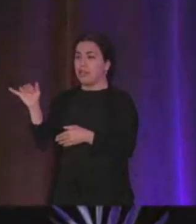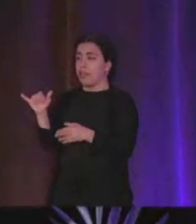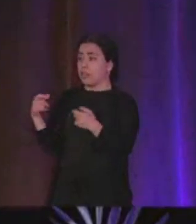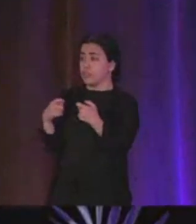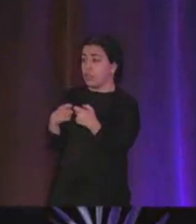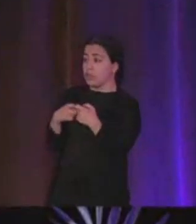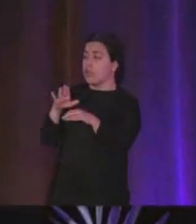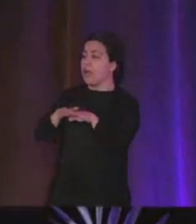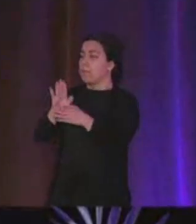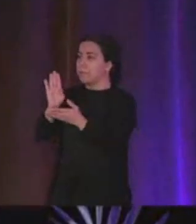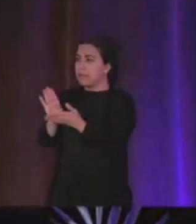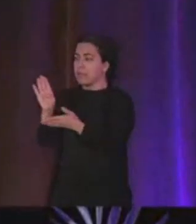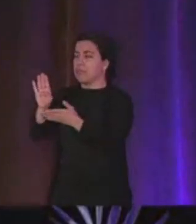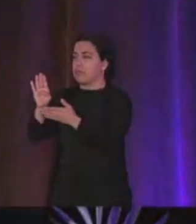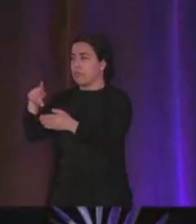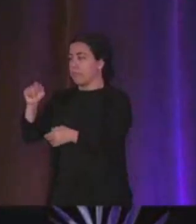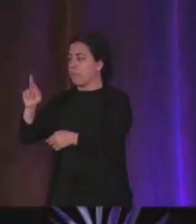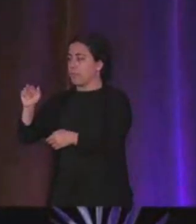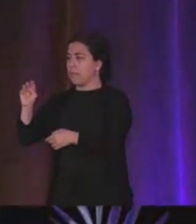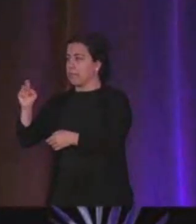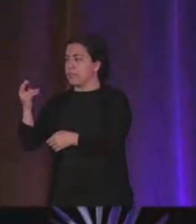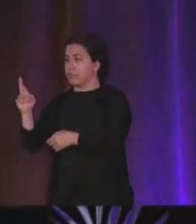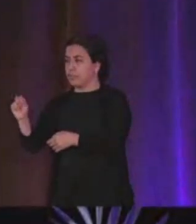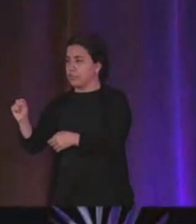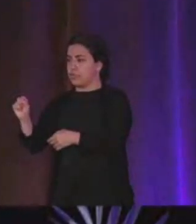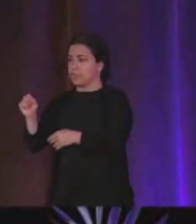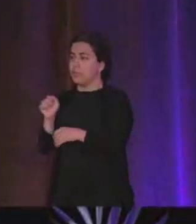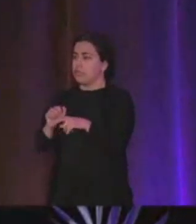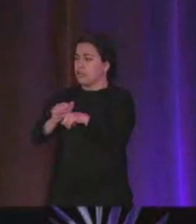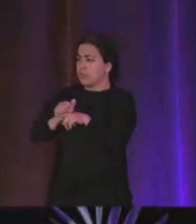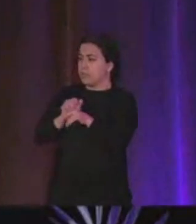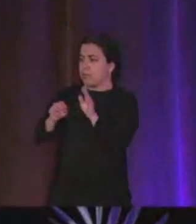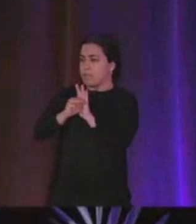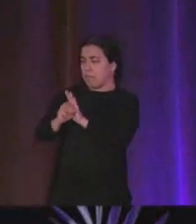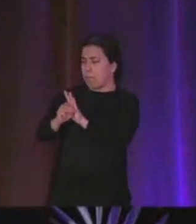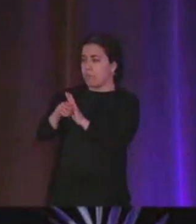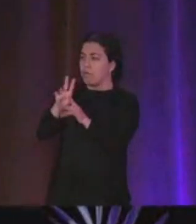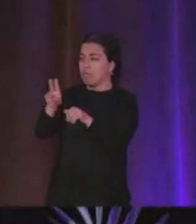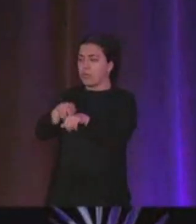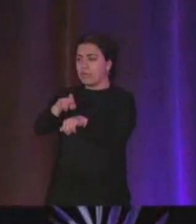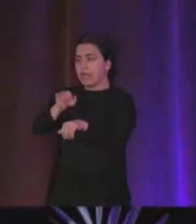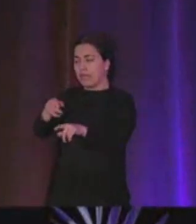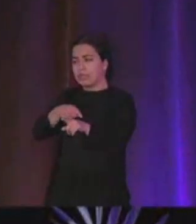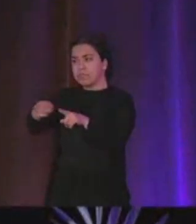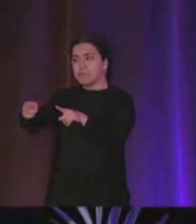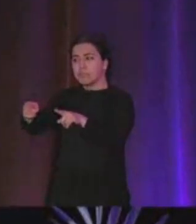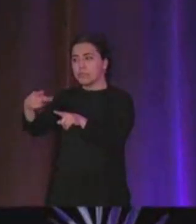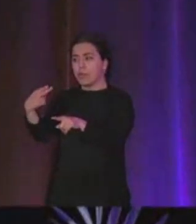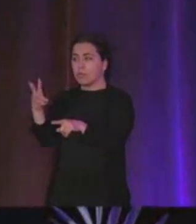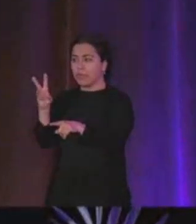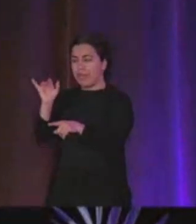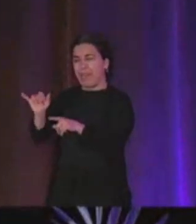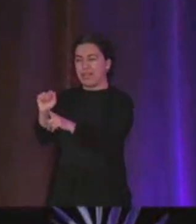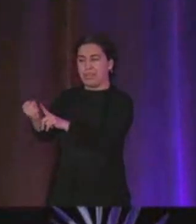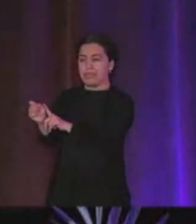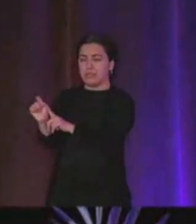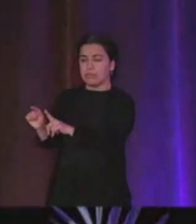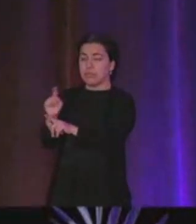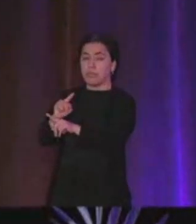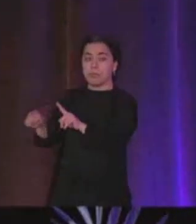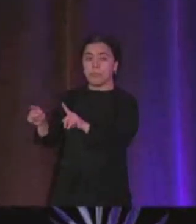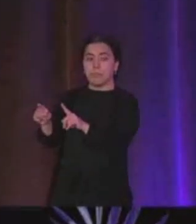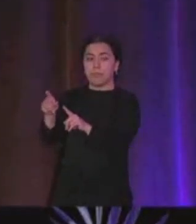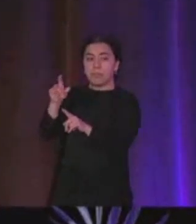we can't do that. We can't train the models from scratch on the edge devices for sure. Of course, we need these specialized hardware in that case. So data quality is the